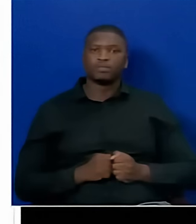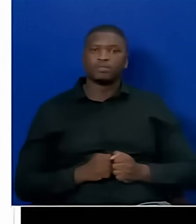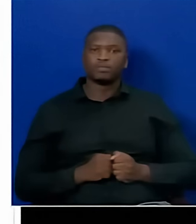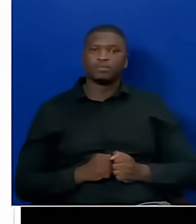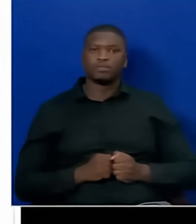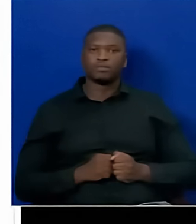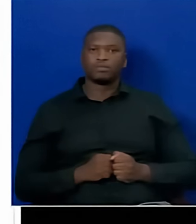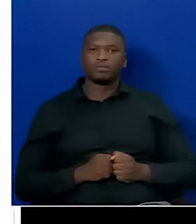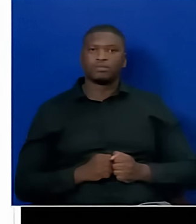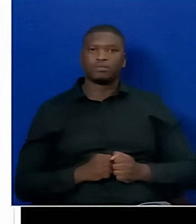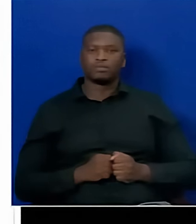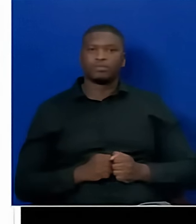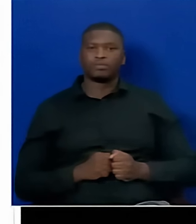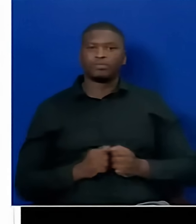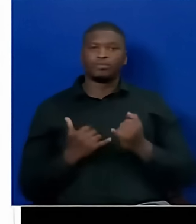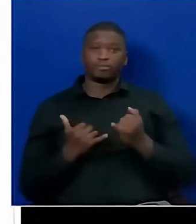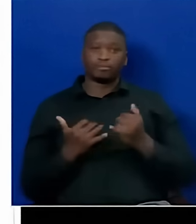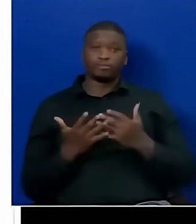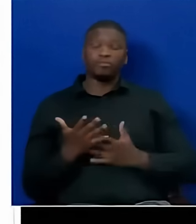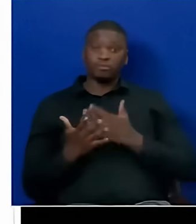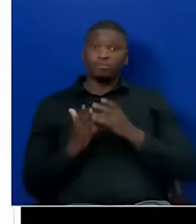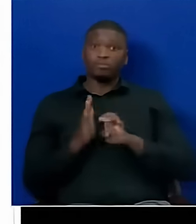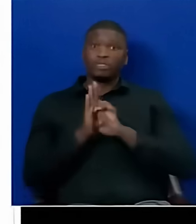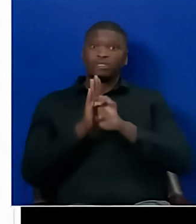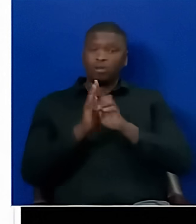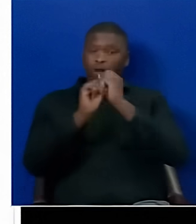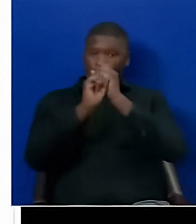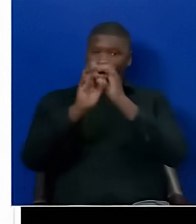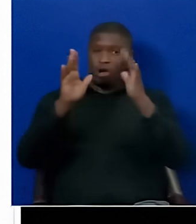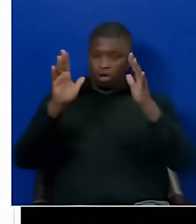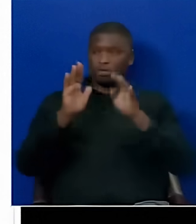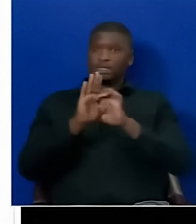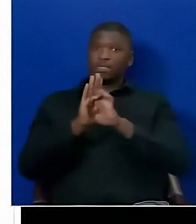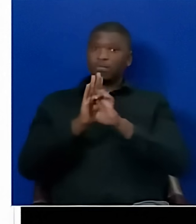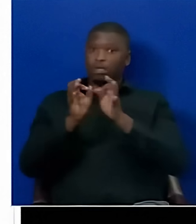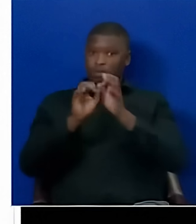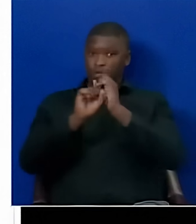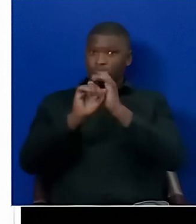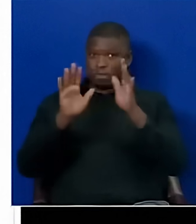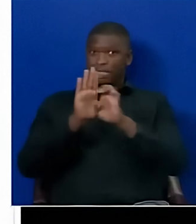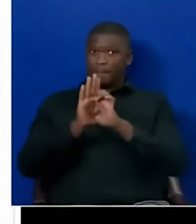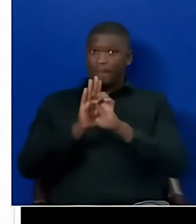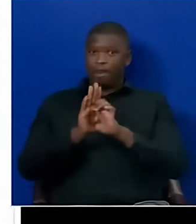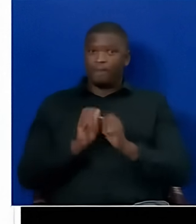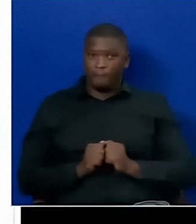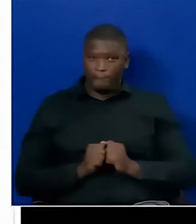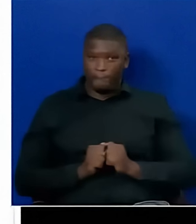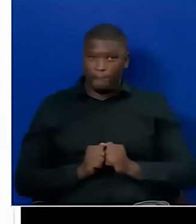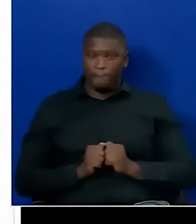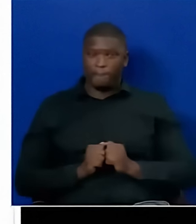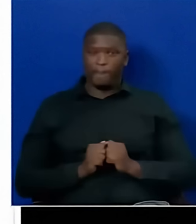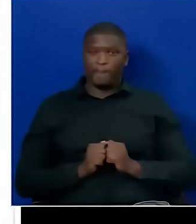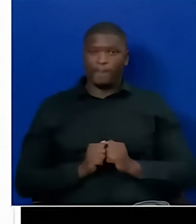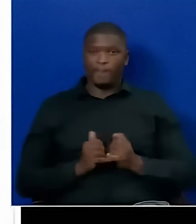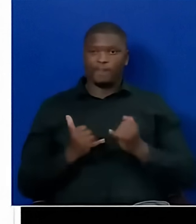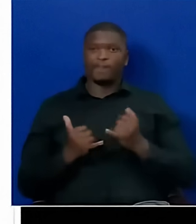I want to put a scenario to you. I may be wrong, but I want to put this scenario to you. The way that criminal